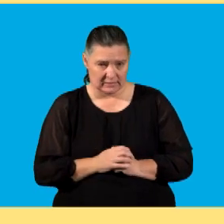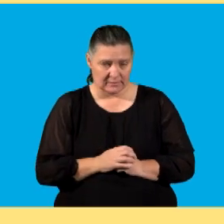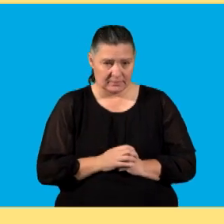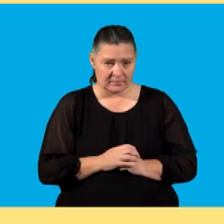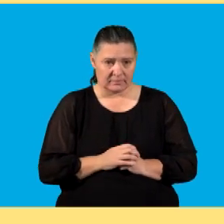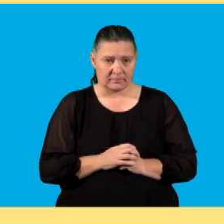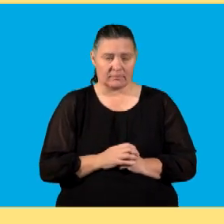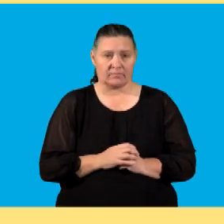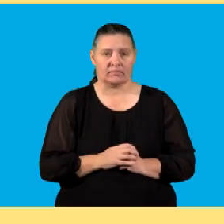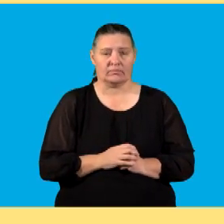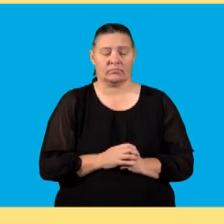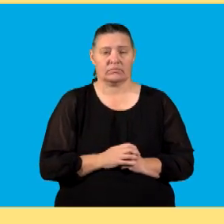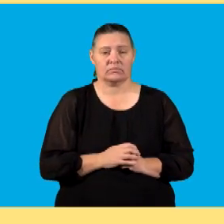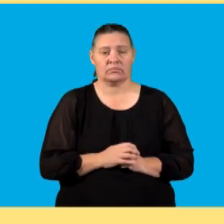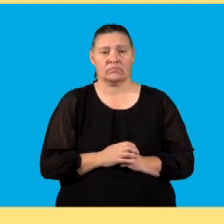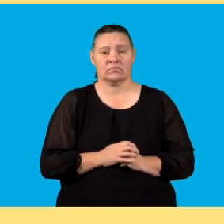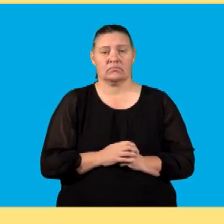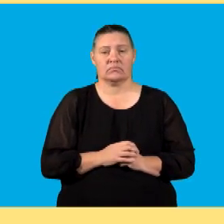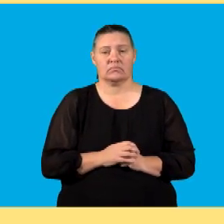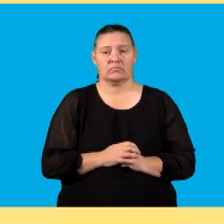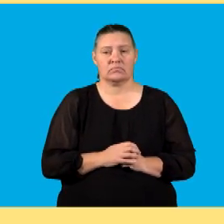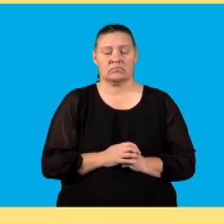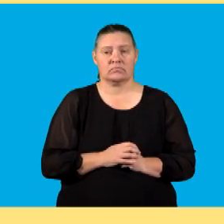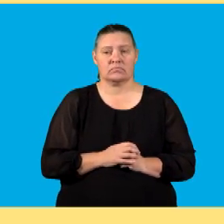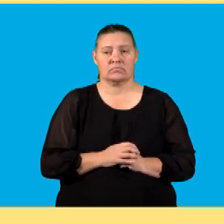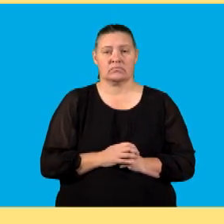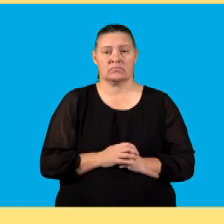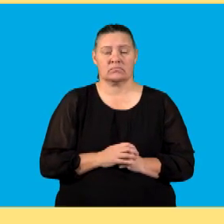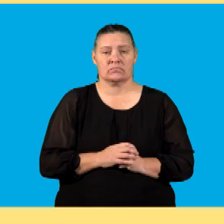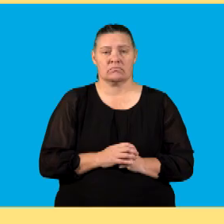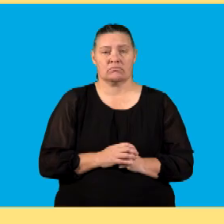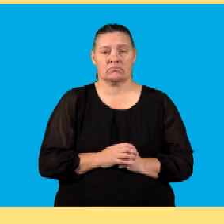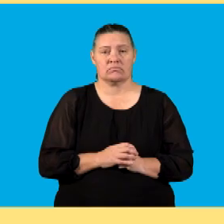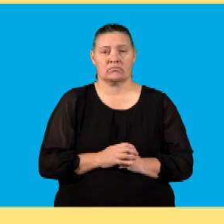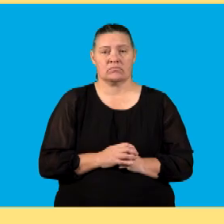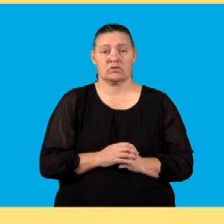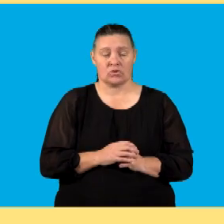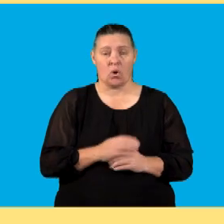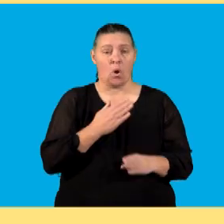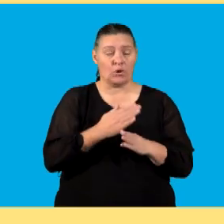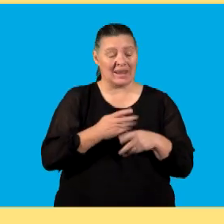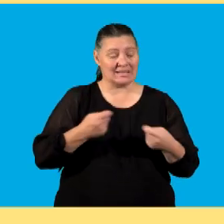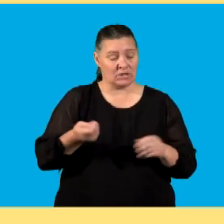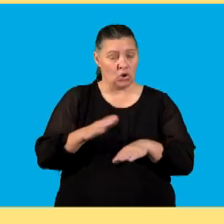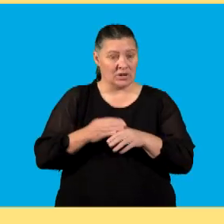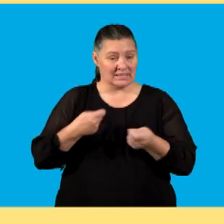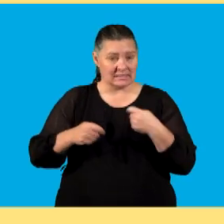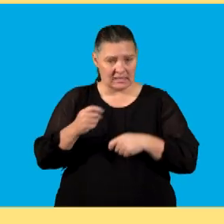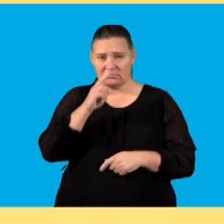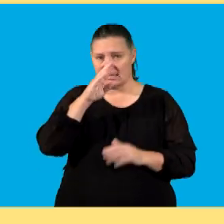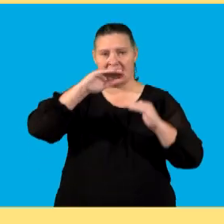26.2. So our percentage operating expenses on sales, you can see here that it